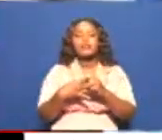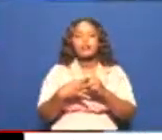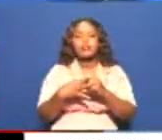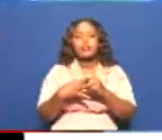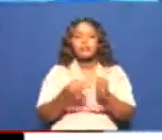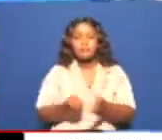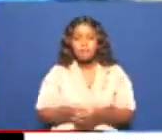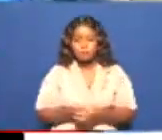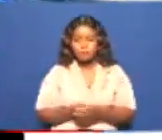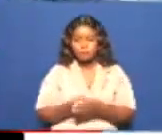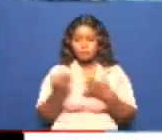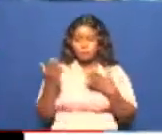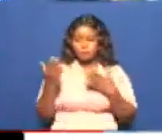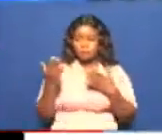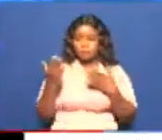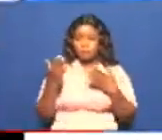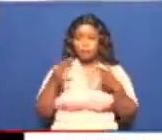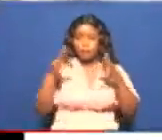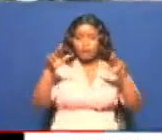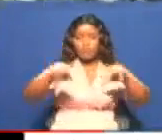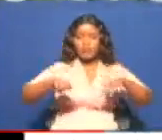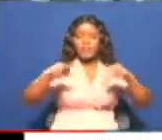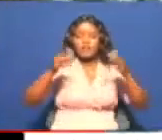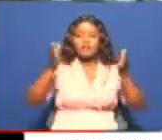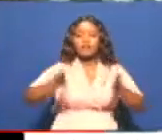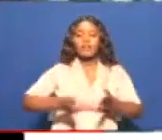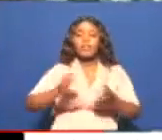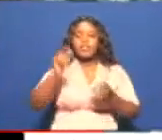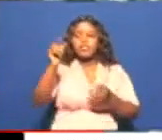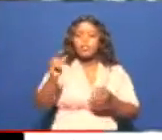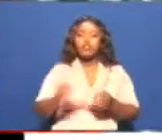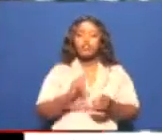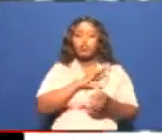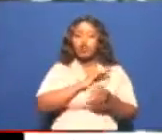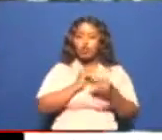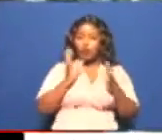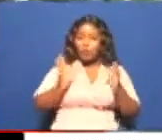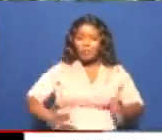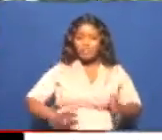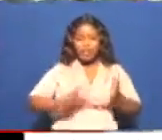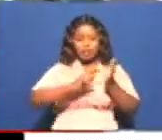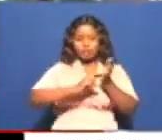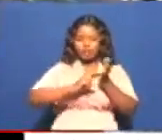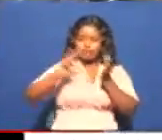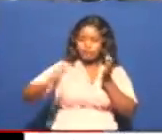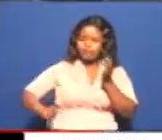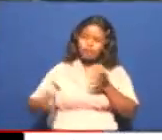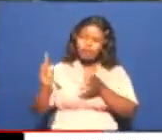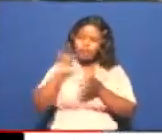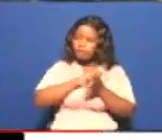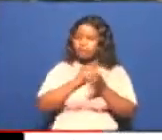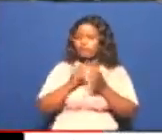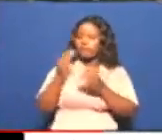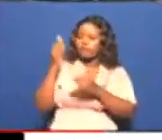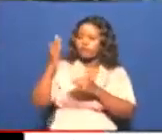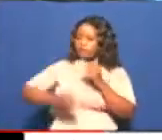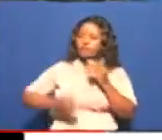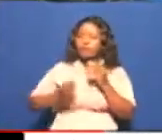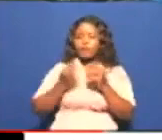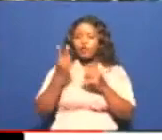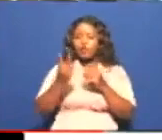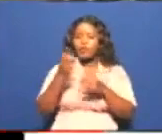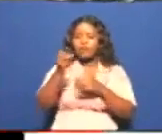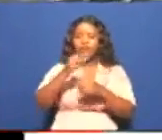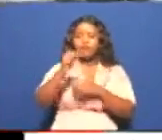Rift Valley Regional Commissioner George Natembeya has resigned, ending his 25-year stint in the security docket. Speaking